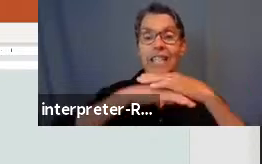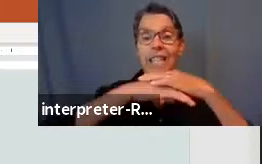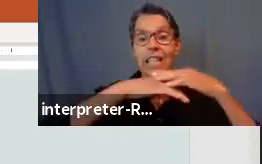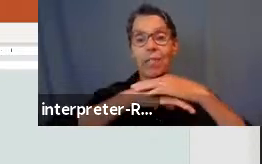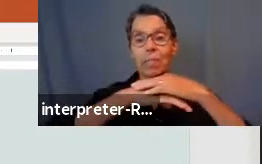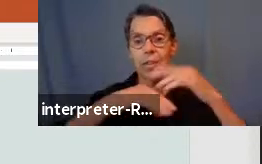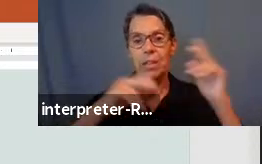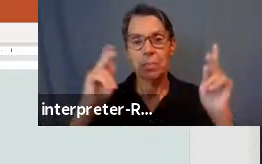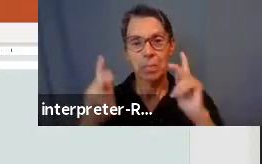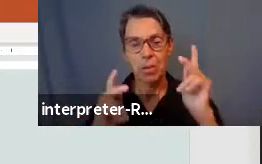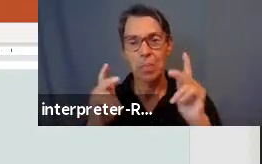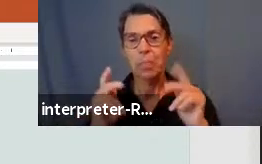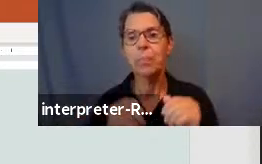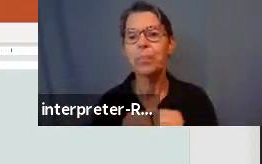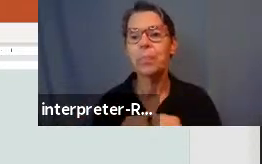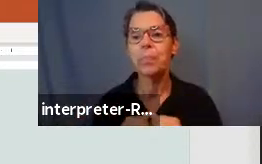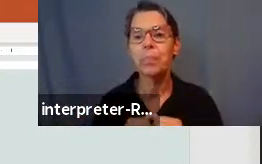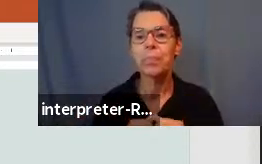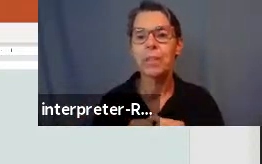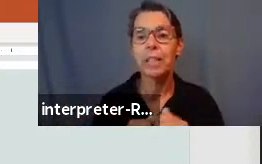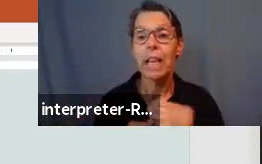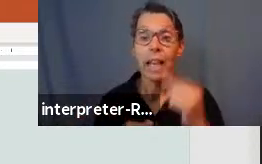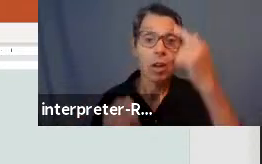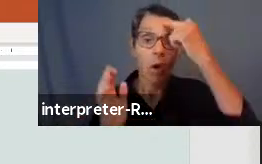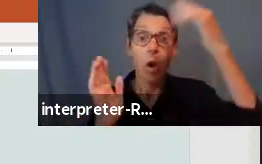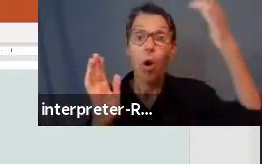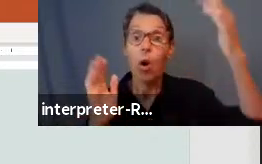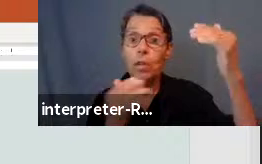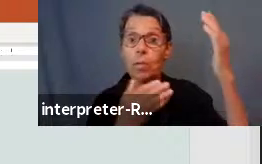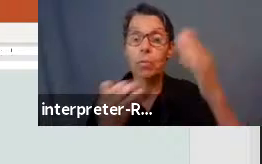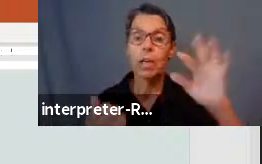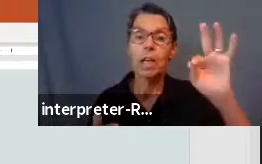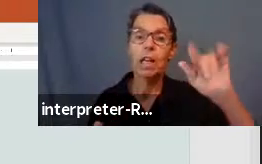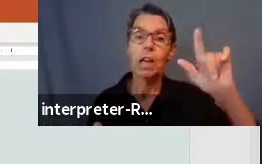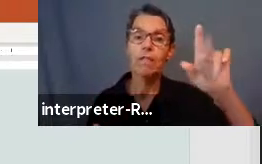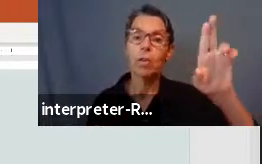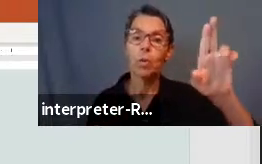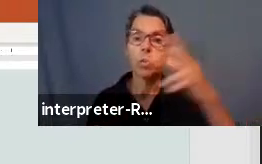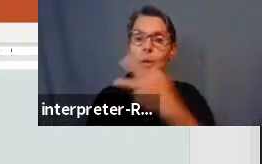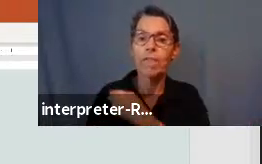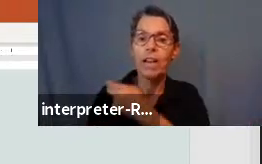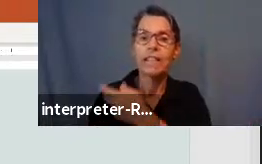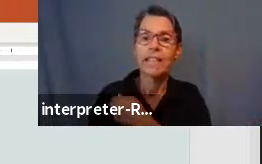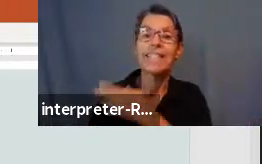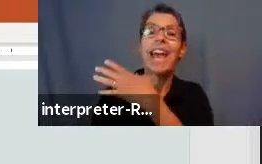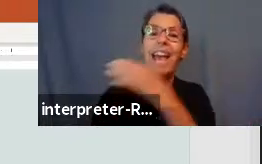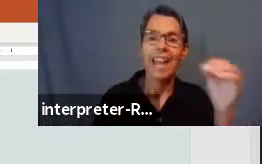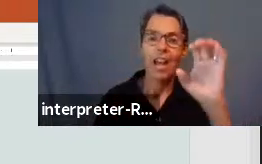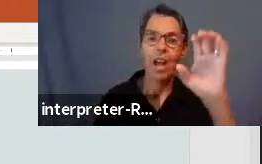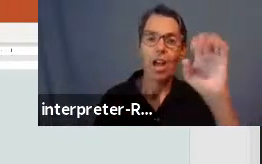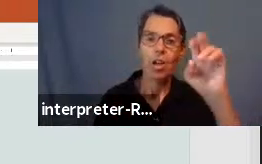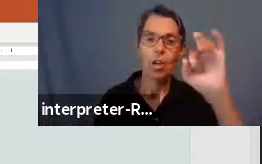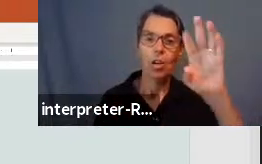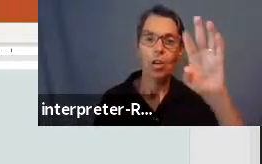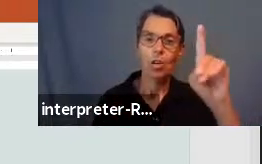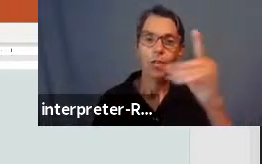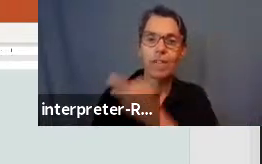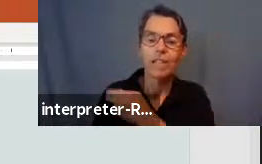individuals, and take hopefully flu vaccines along with COVID vaccines and get a lot more shots in arms. So